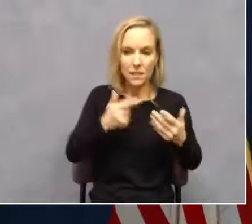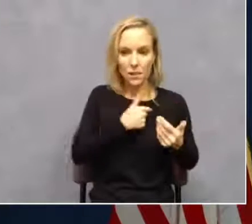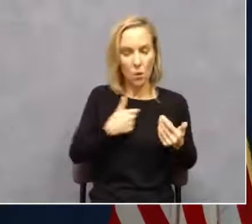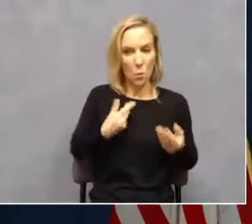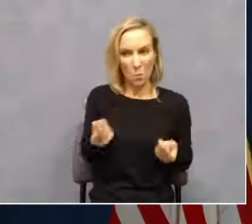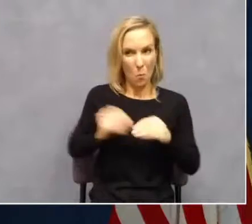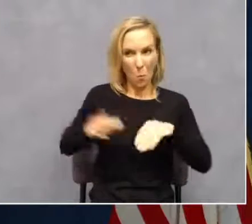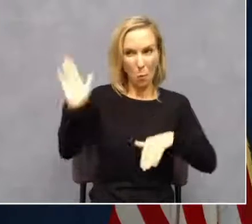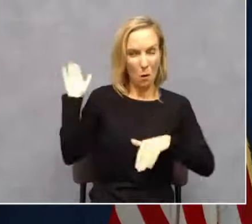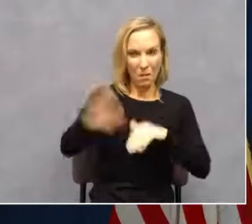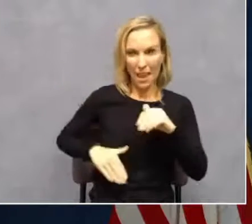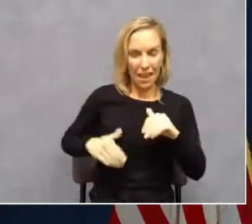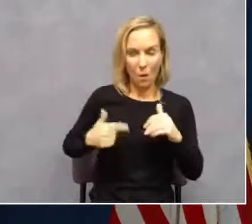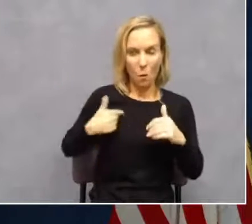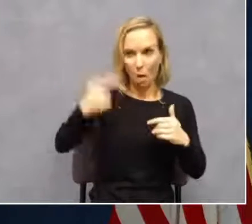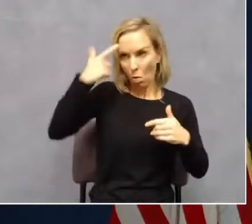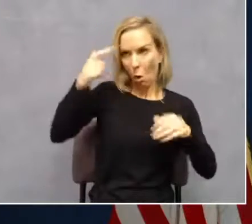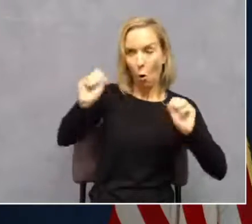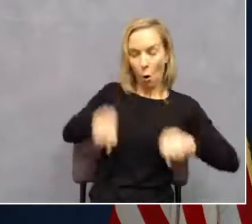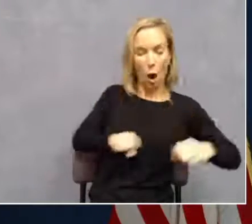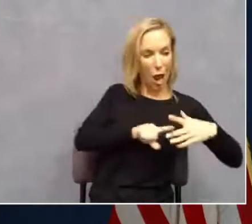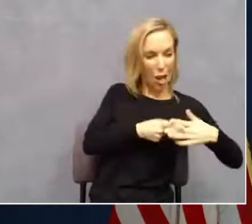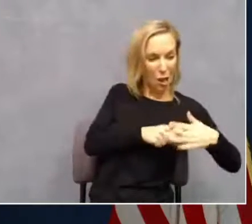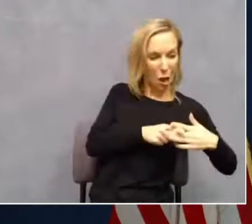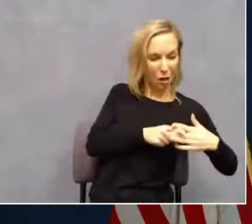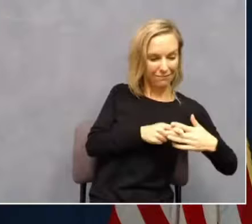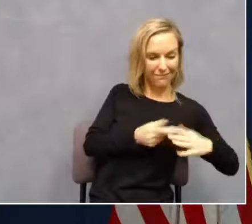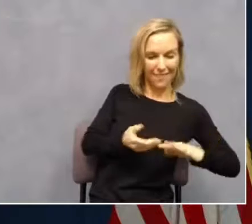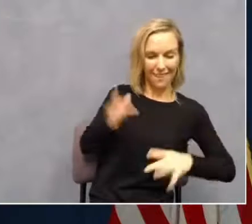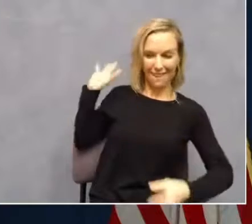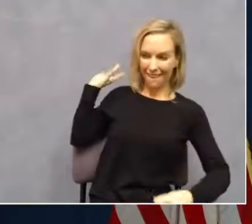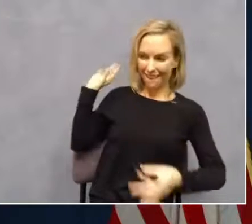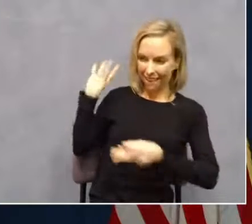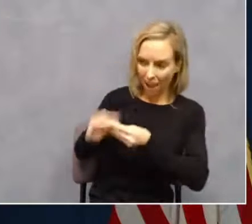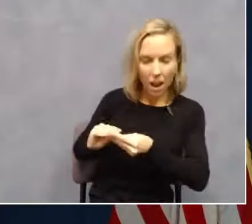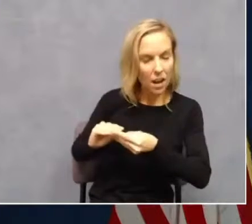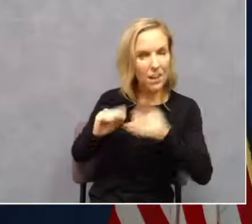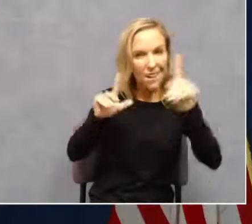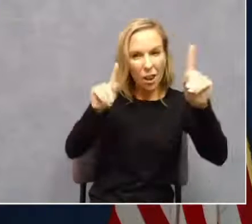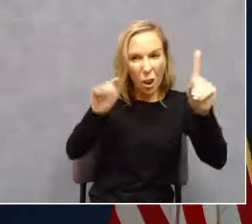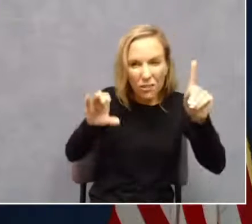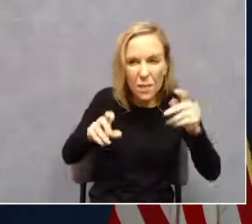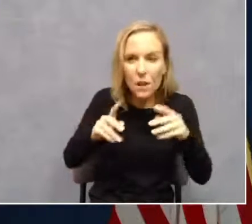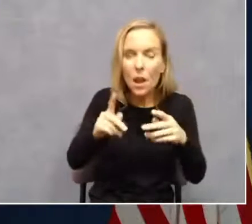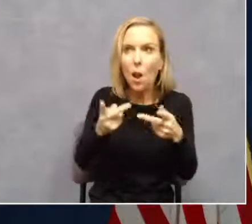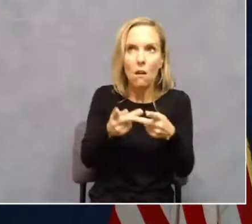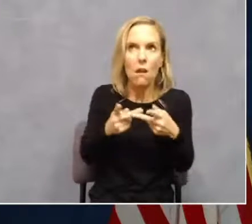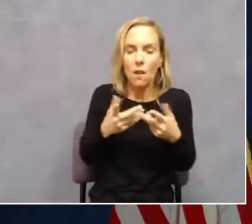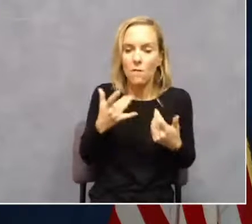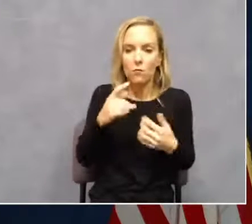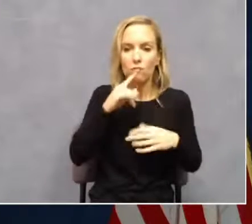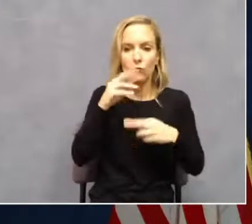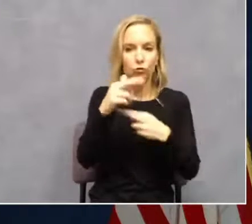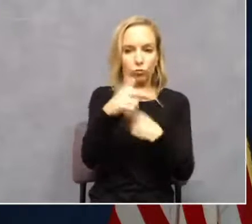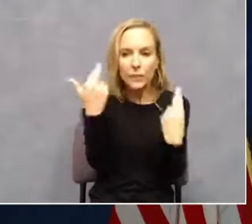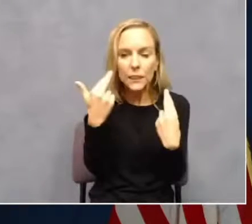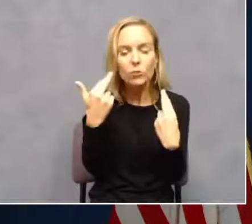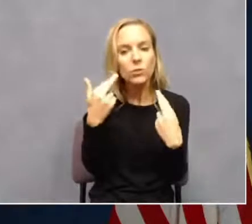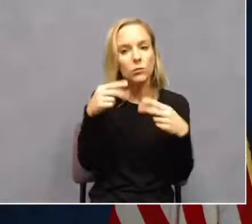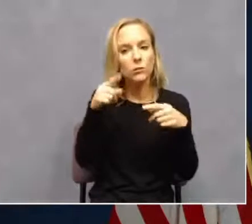was possible when this began in our long-term care centers. Even with restrictions on visitation, which are hard for